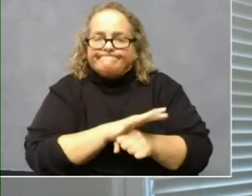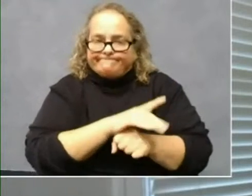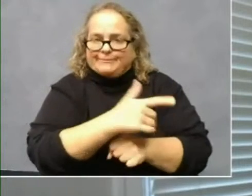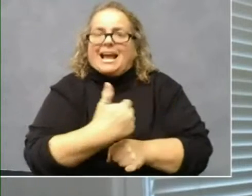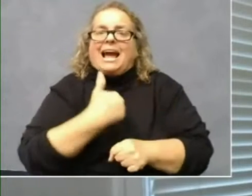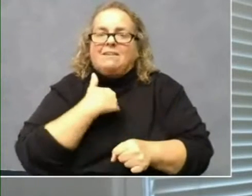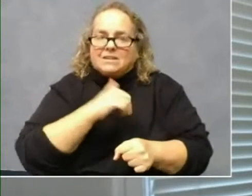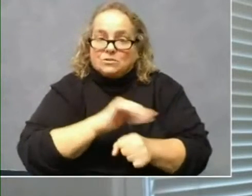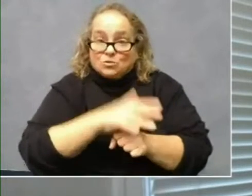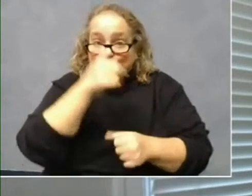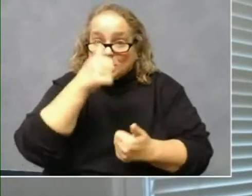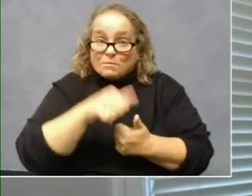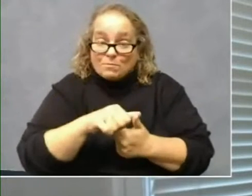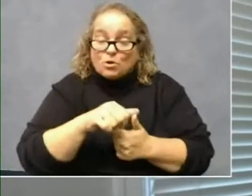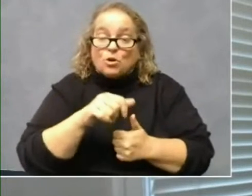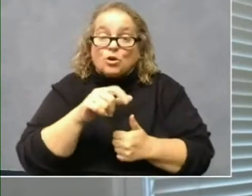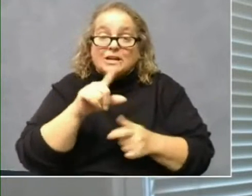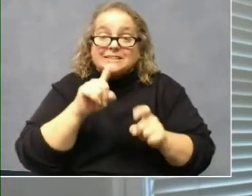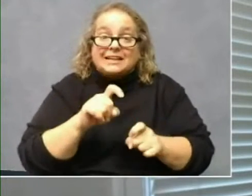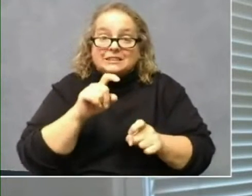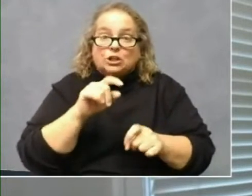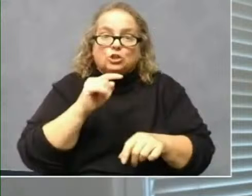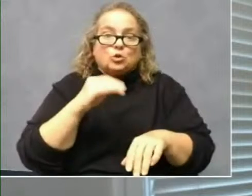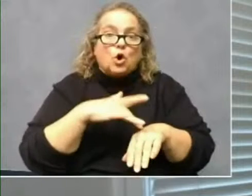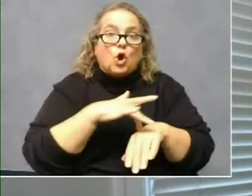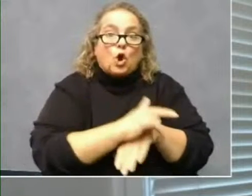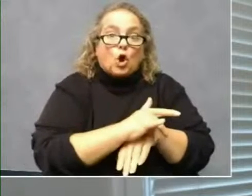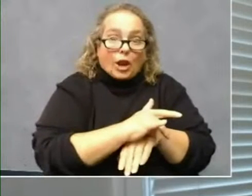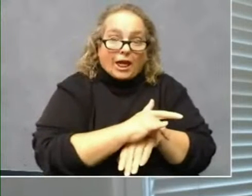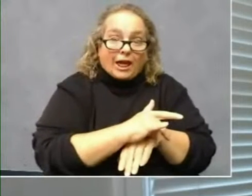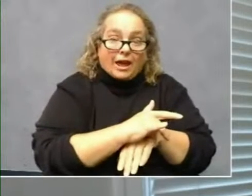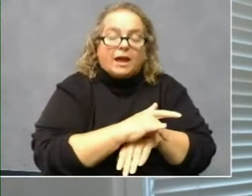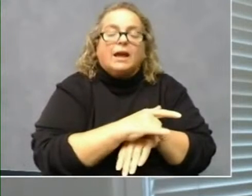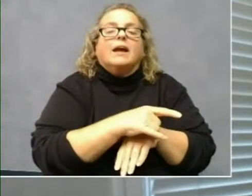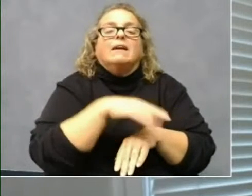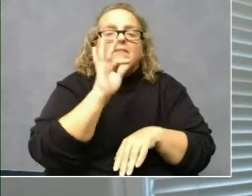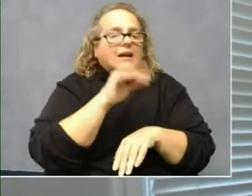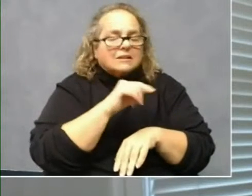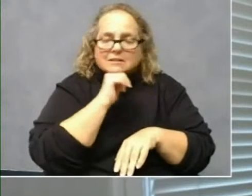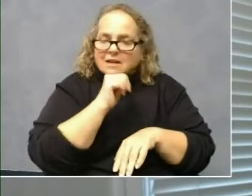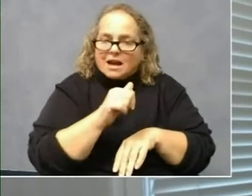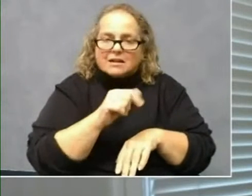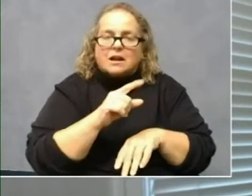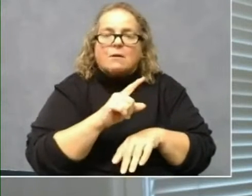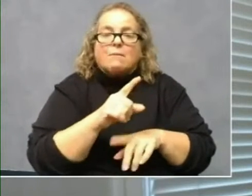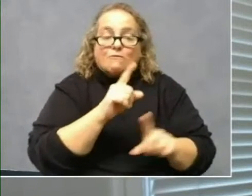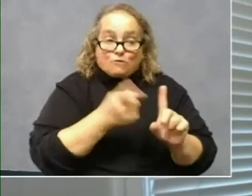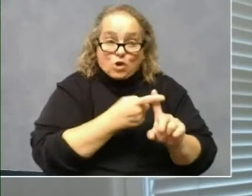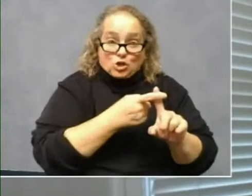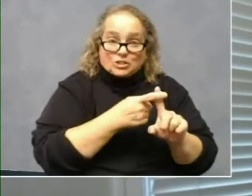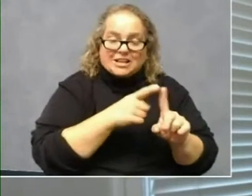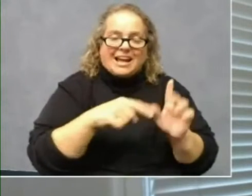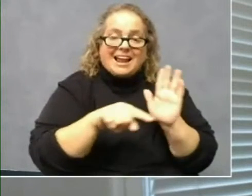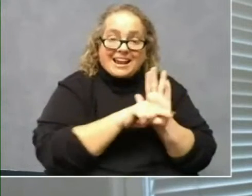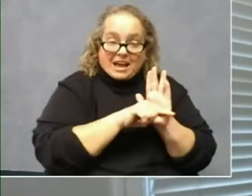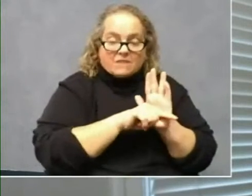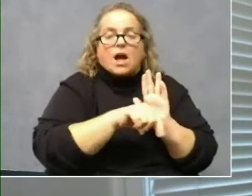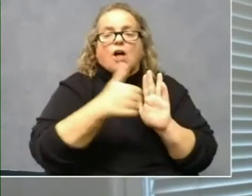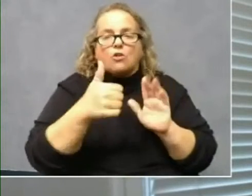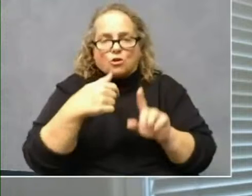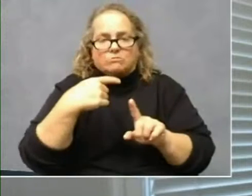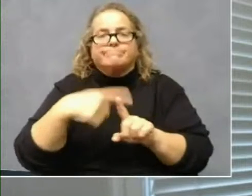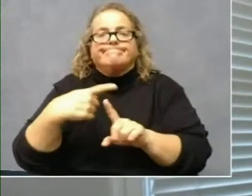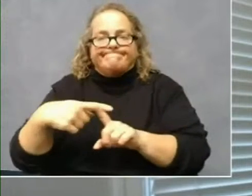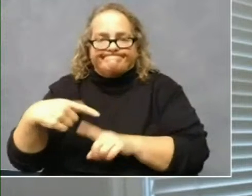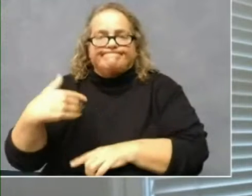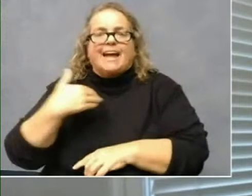find the disease. And in this case, the first test was negative, but all the other ones were positive. The teacher served as the temperature screener